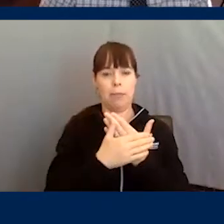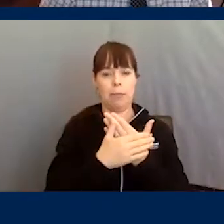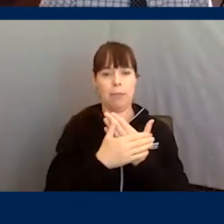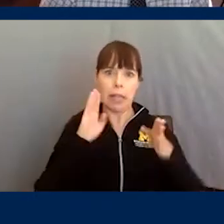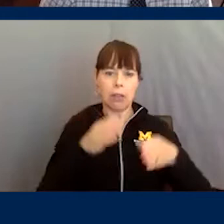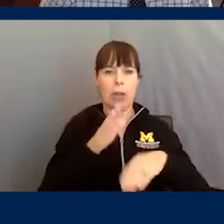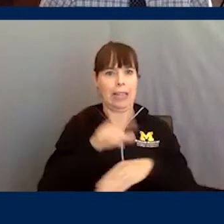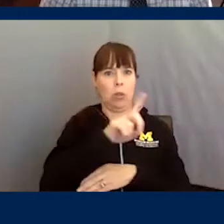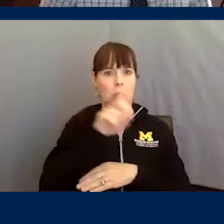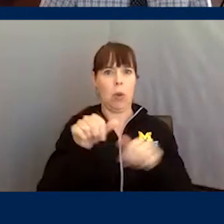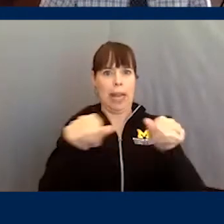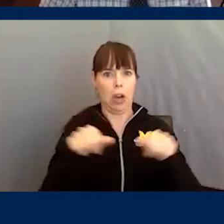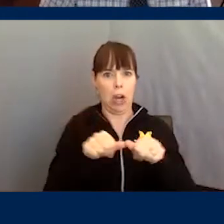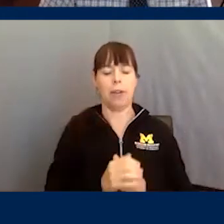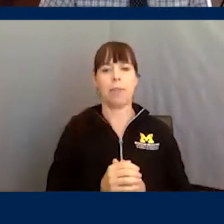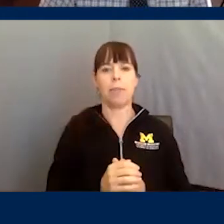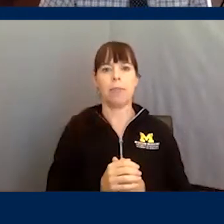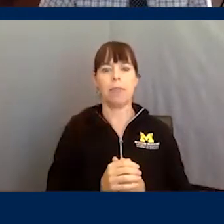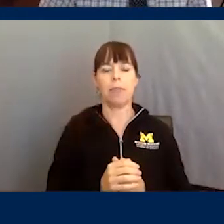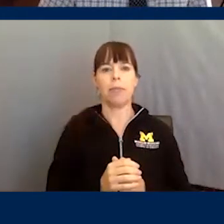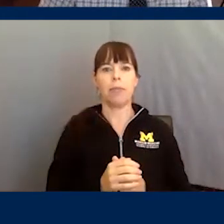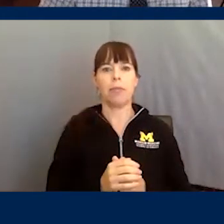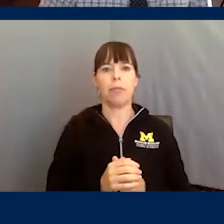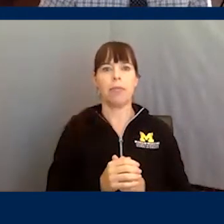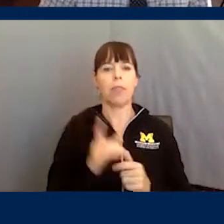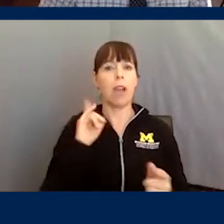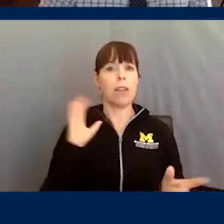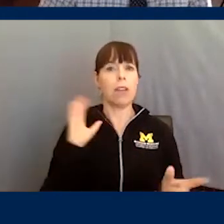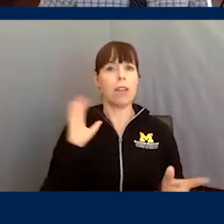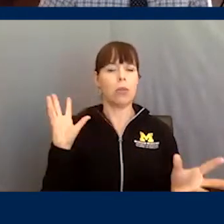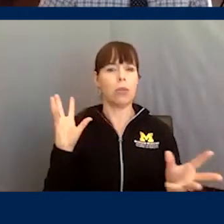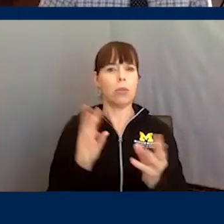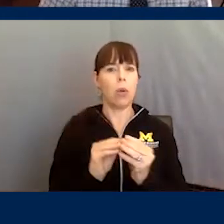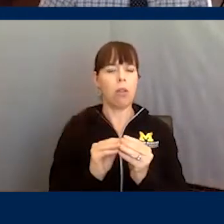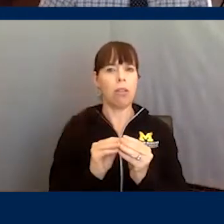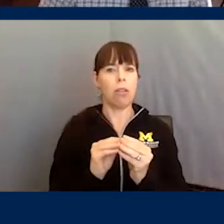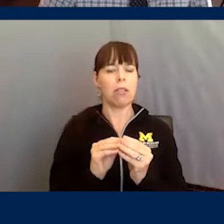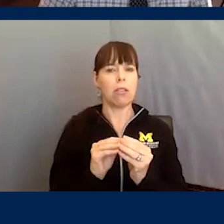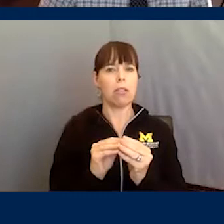in Detroit. There were a total of